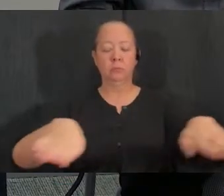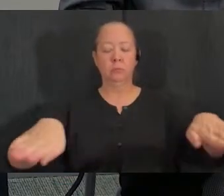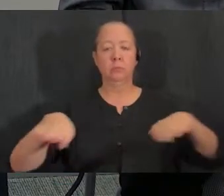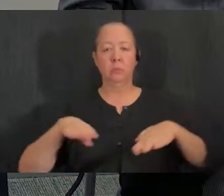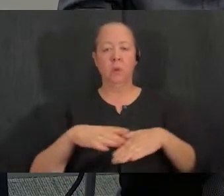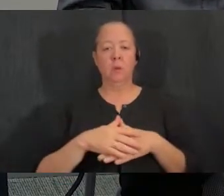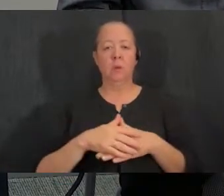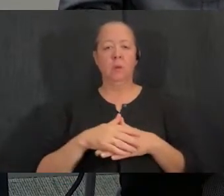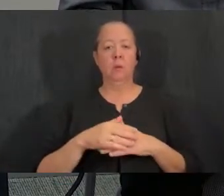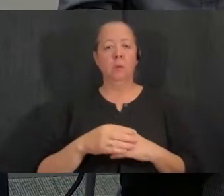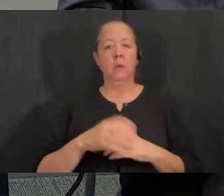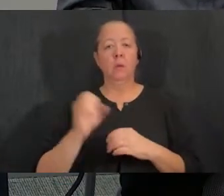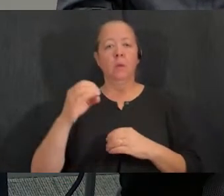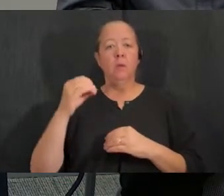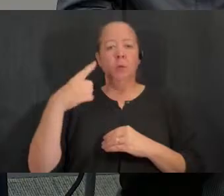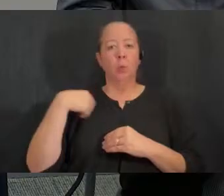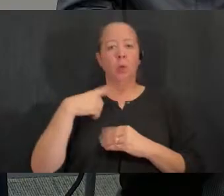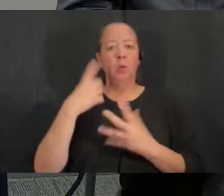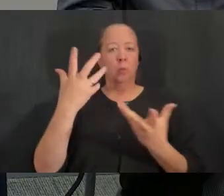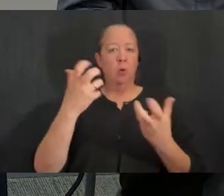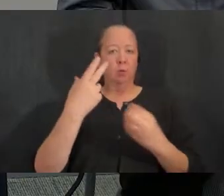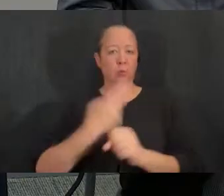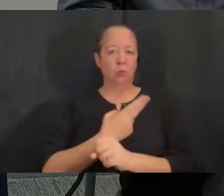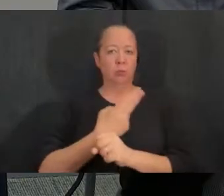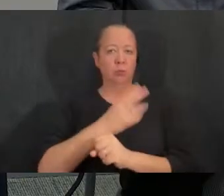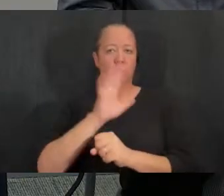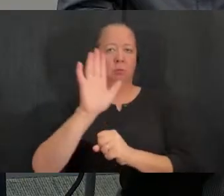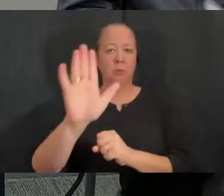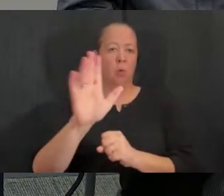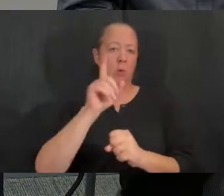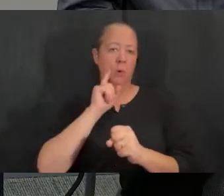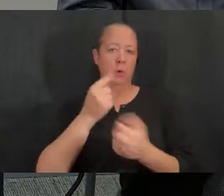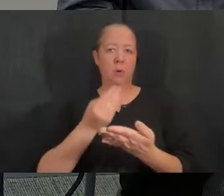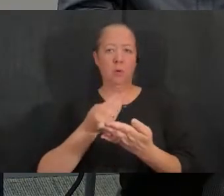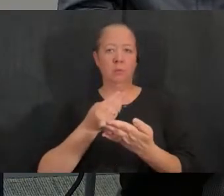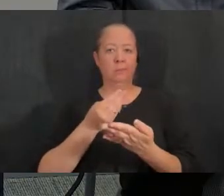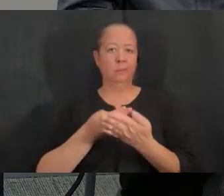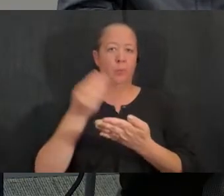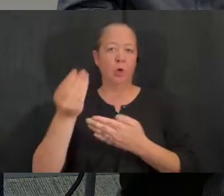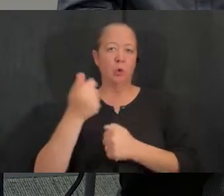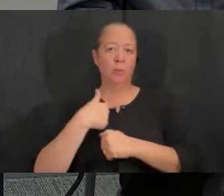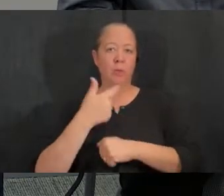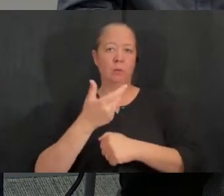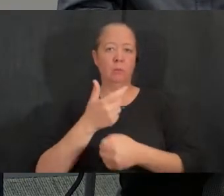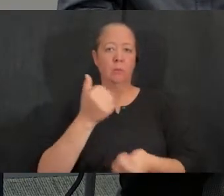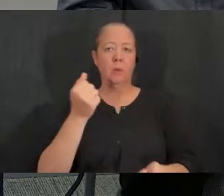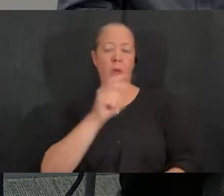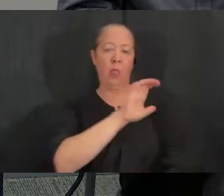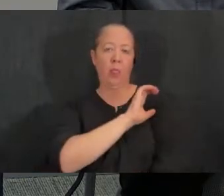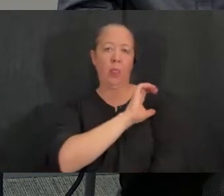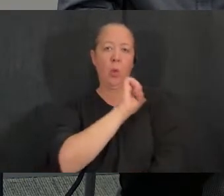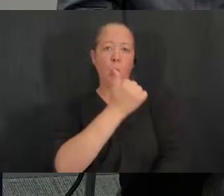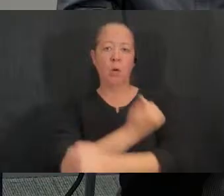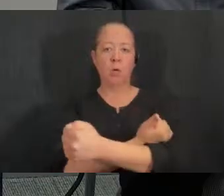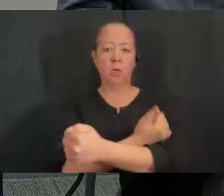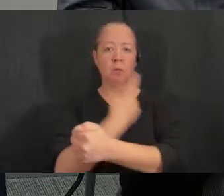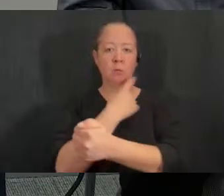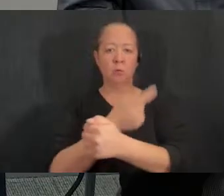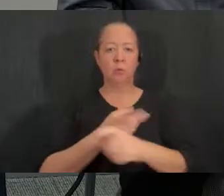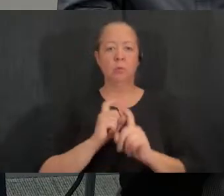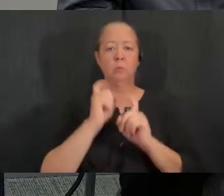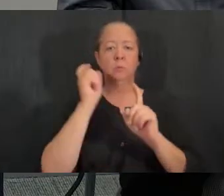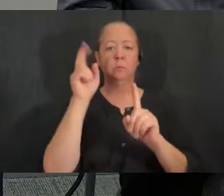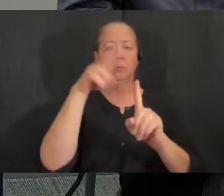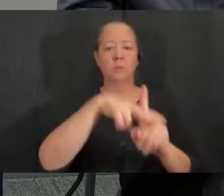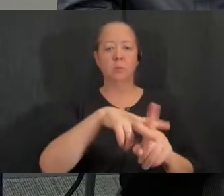we're looking to utilize your procurement authority to award directly to Mid-Atlantic Asphalt.